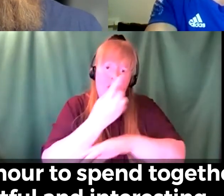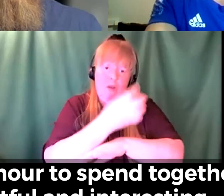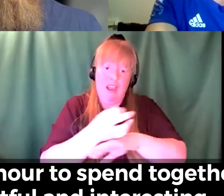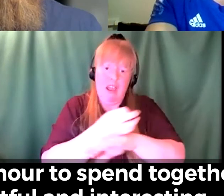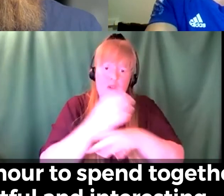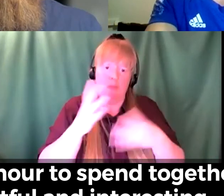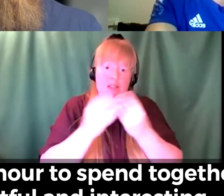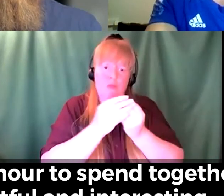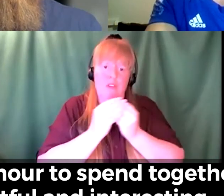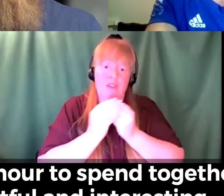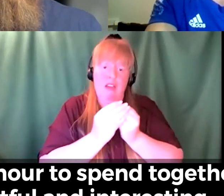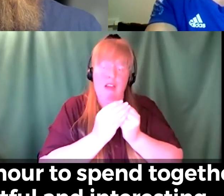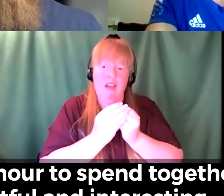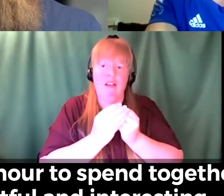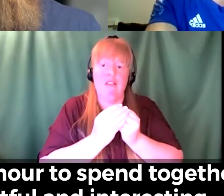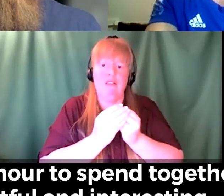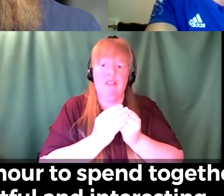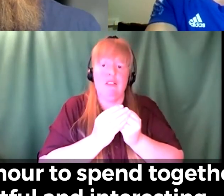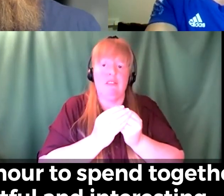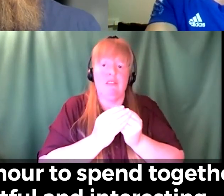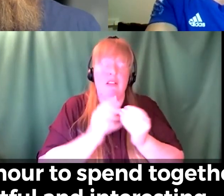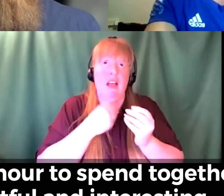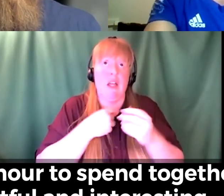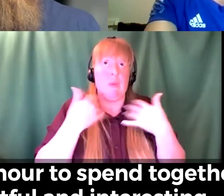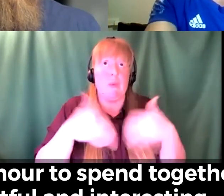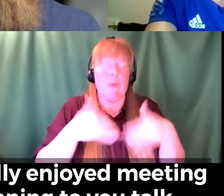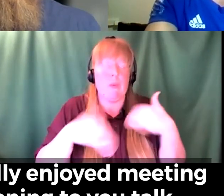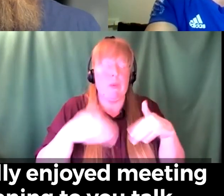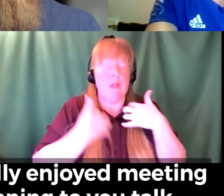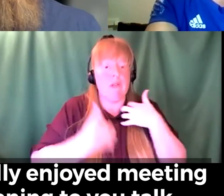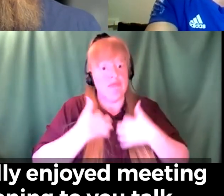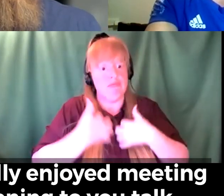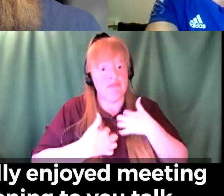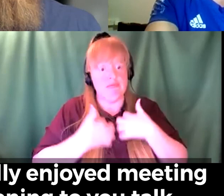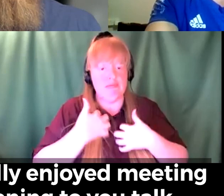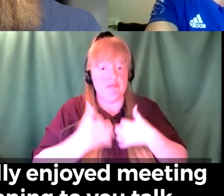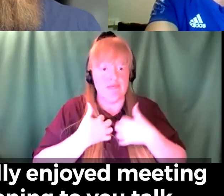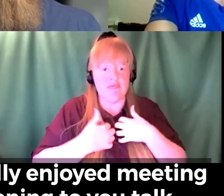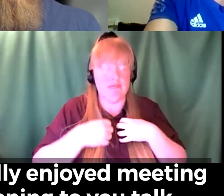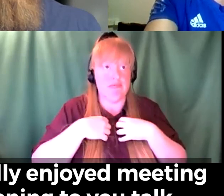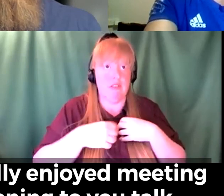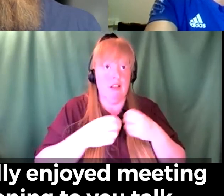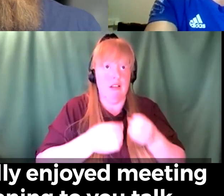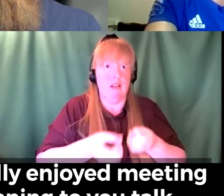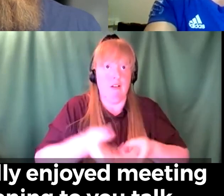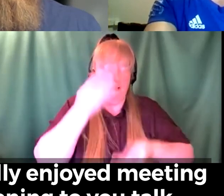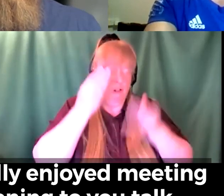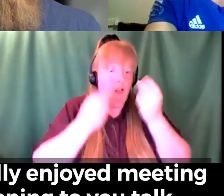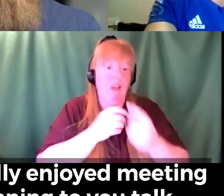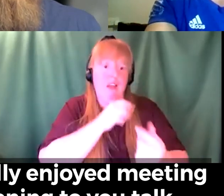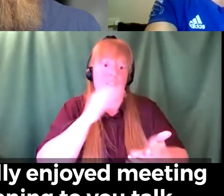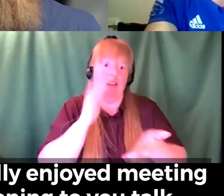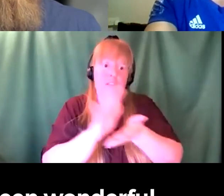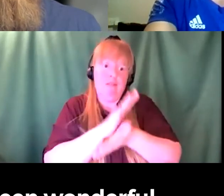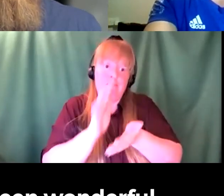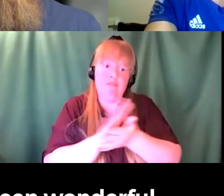together, and really just insightful and interesting. And I've personally really enjoyed meeting all of you and listening